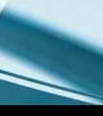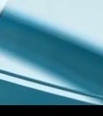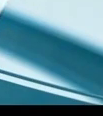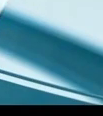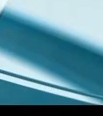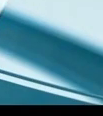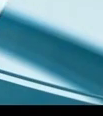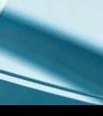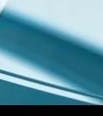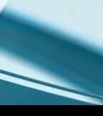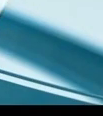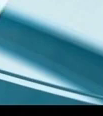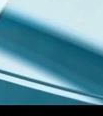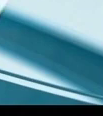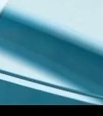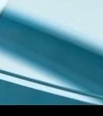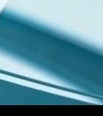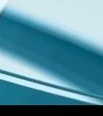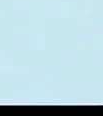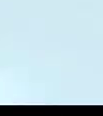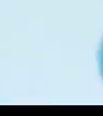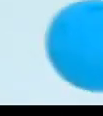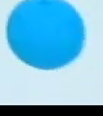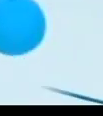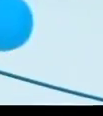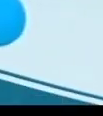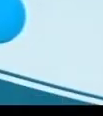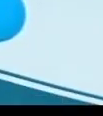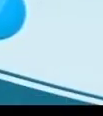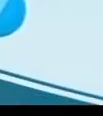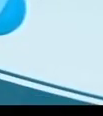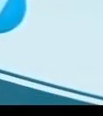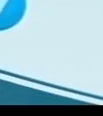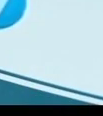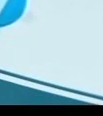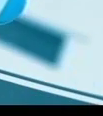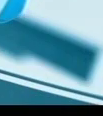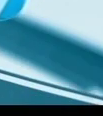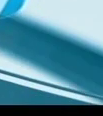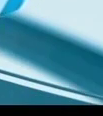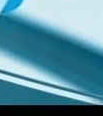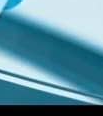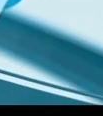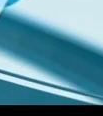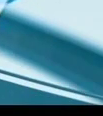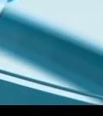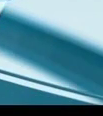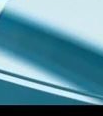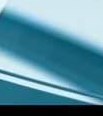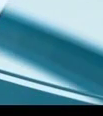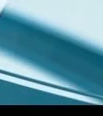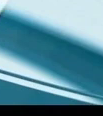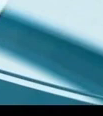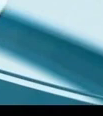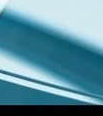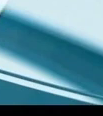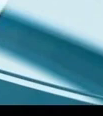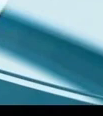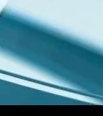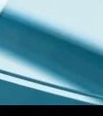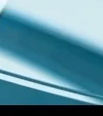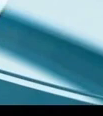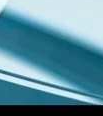In Psalm 2, in verse 8, ask of me, and I shall give thee the hidden for thy